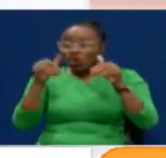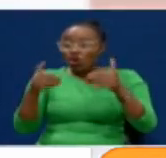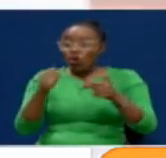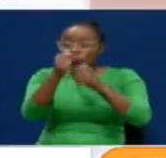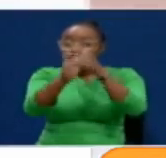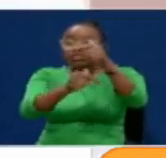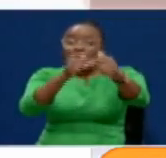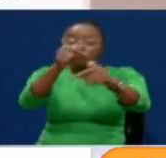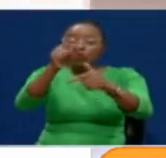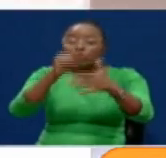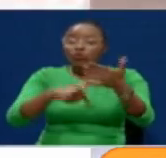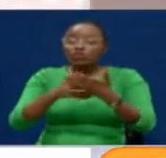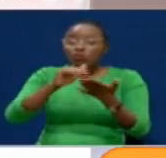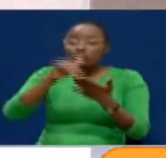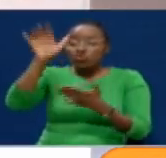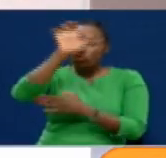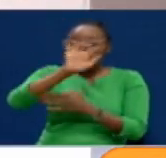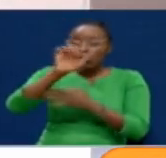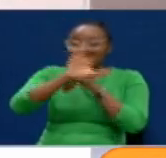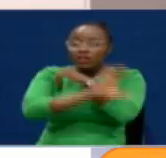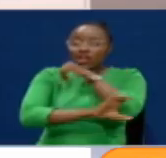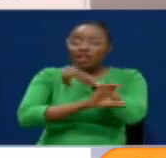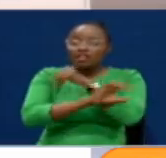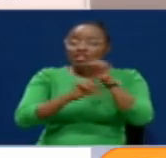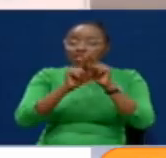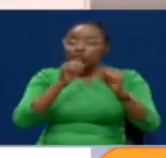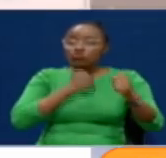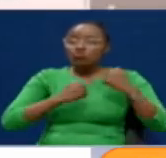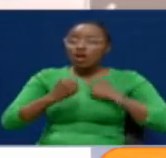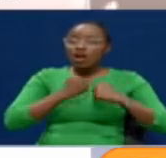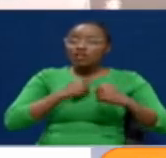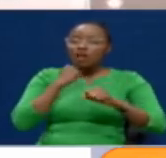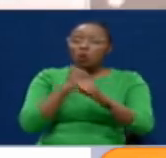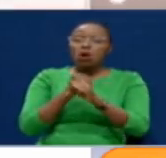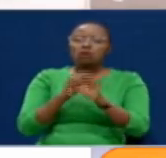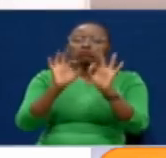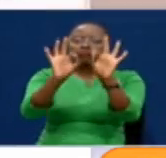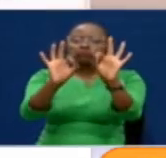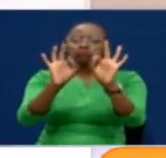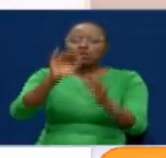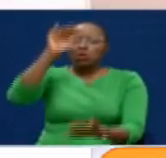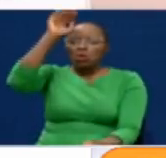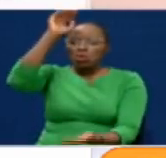progress, rather. In most European countries and even Rwanda, it has worked so well to